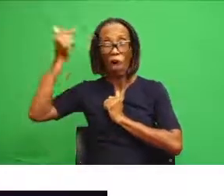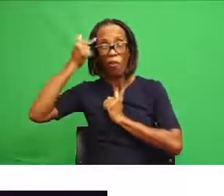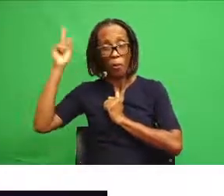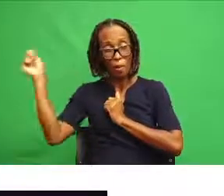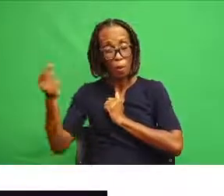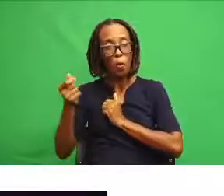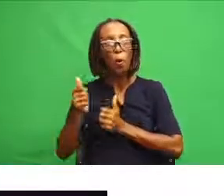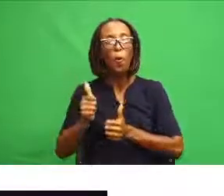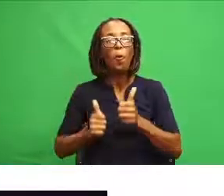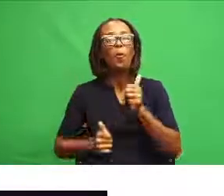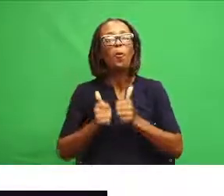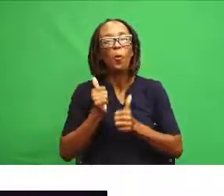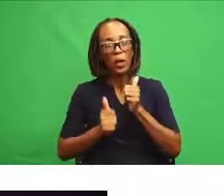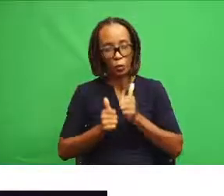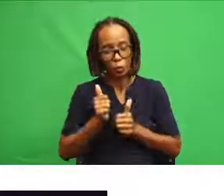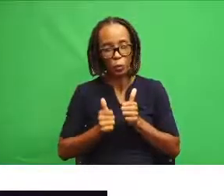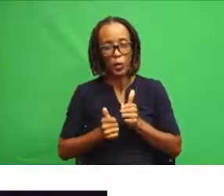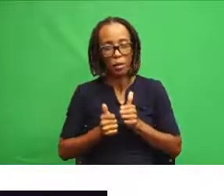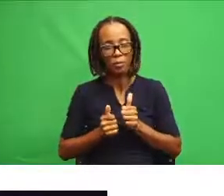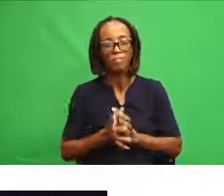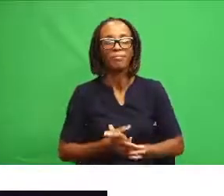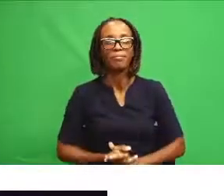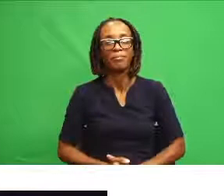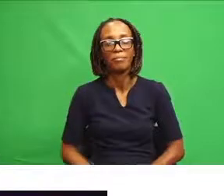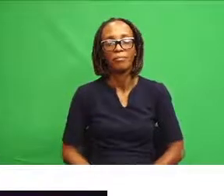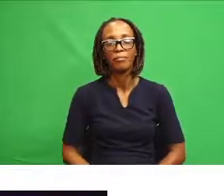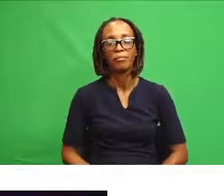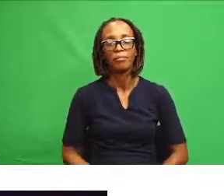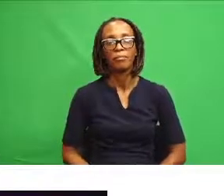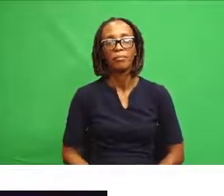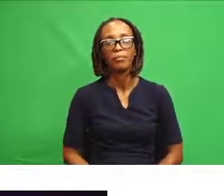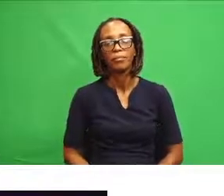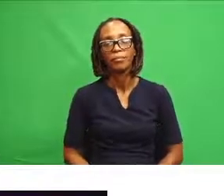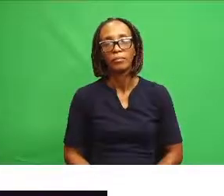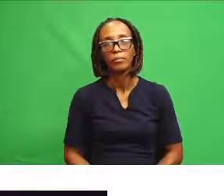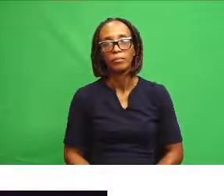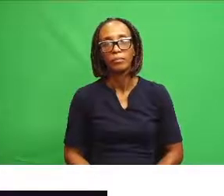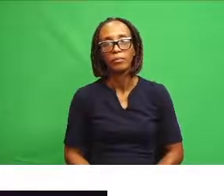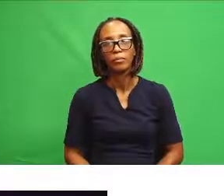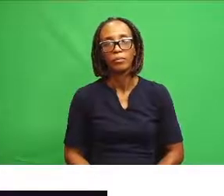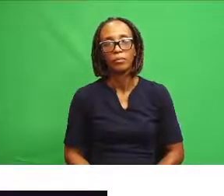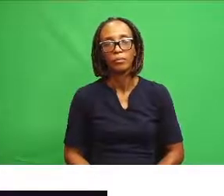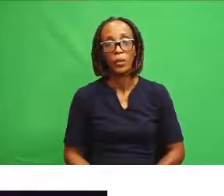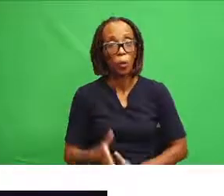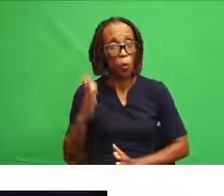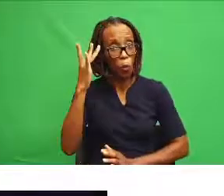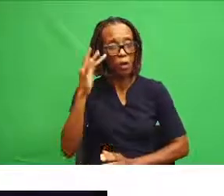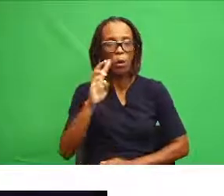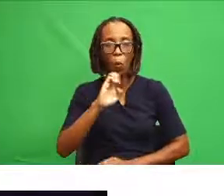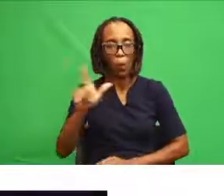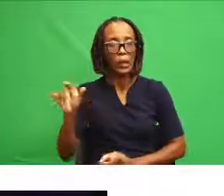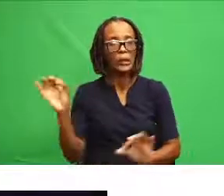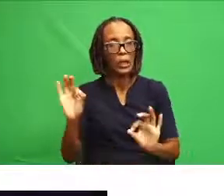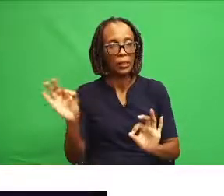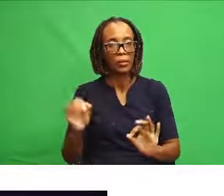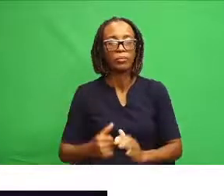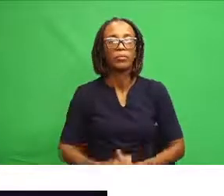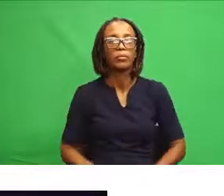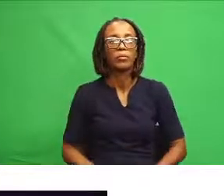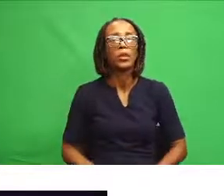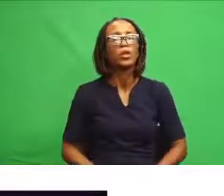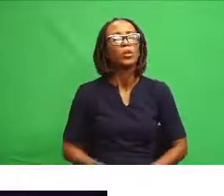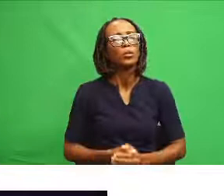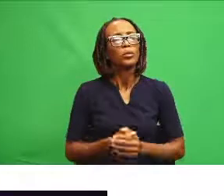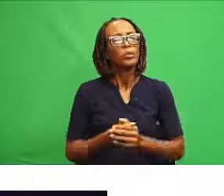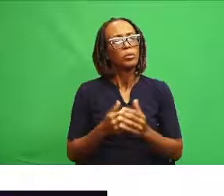just want it to go the way that the state has stated it will go in the absence of direction from me? So I want